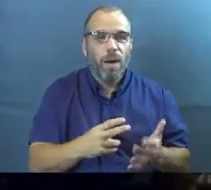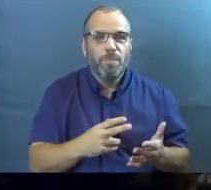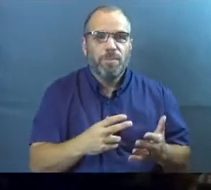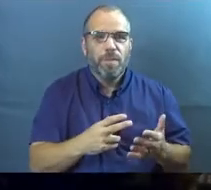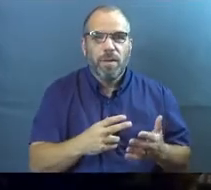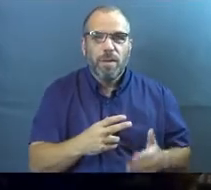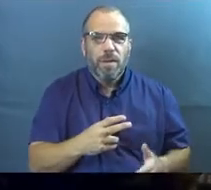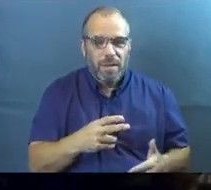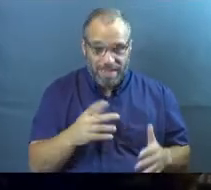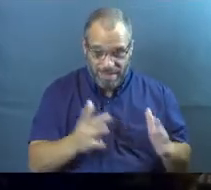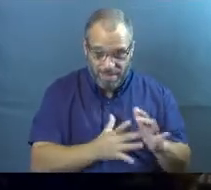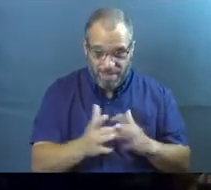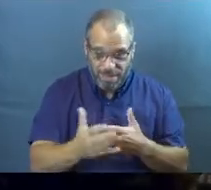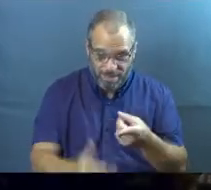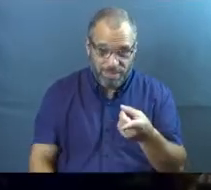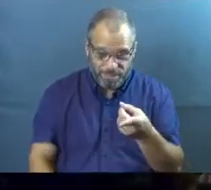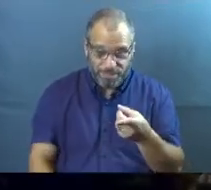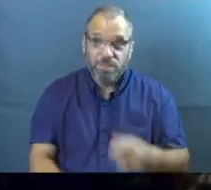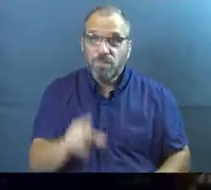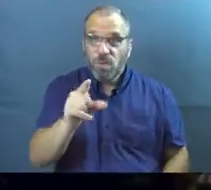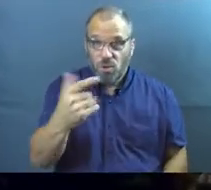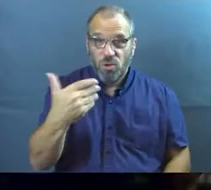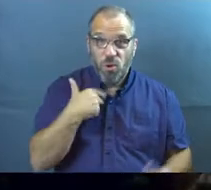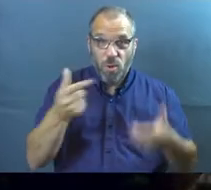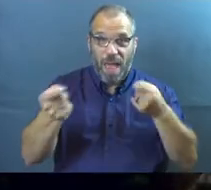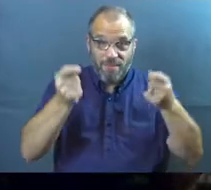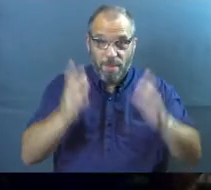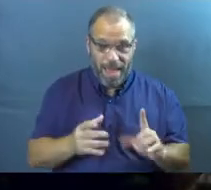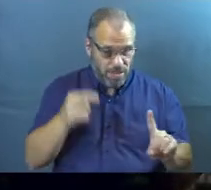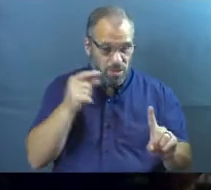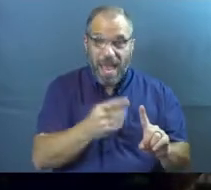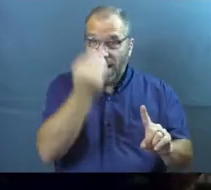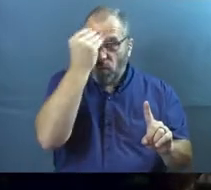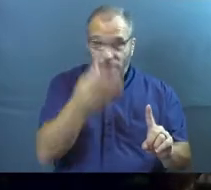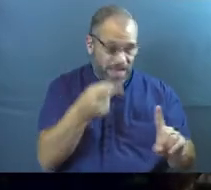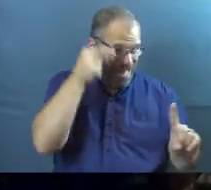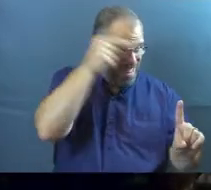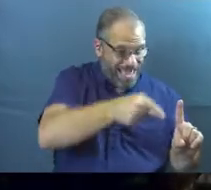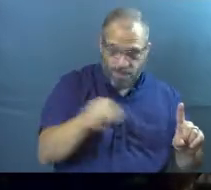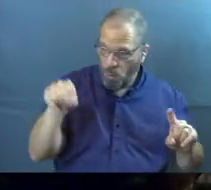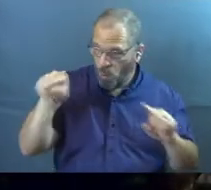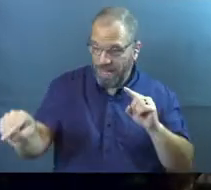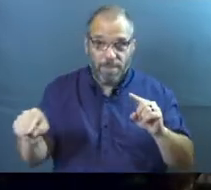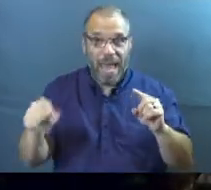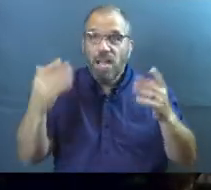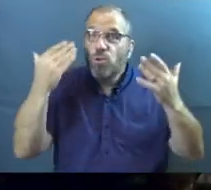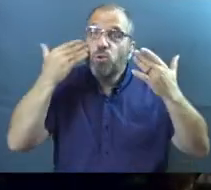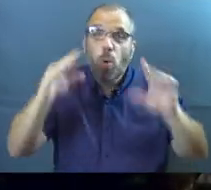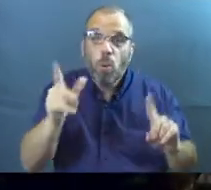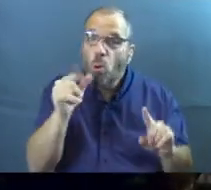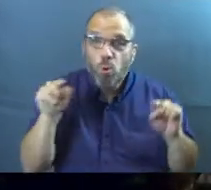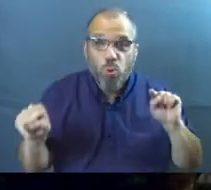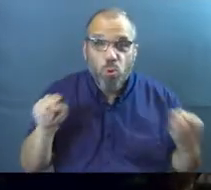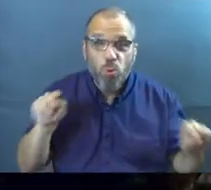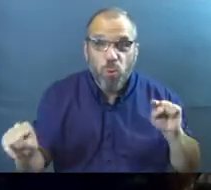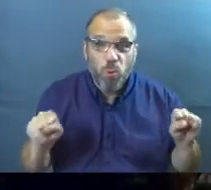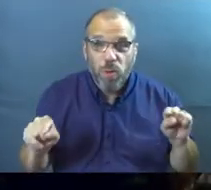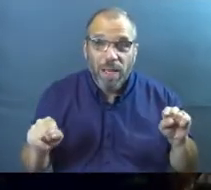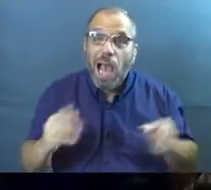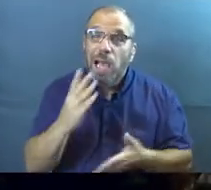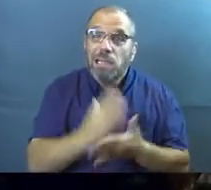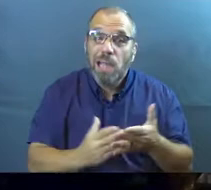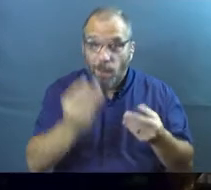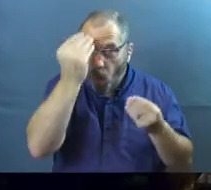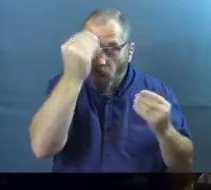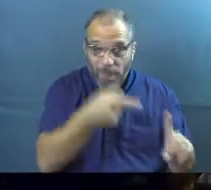it's actually in scripture, you have a master and you're obeying somebody, whether you know it or not. And some of us